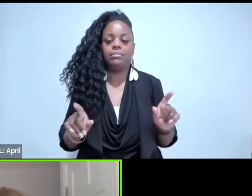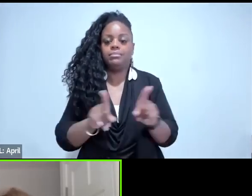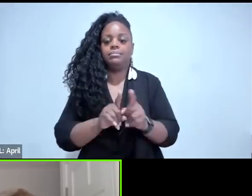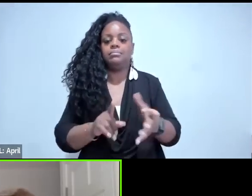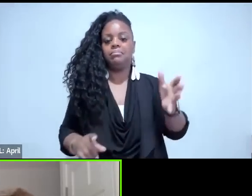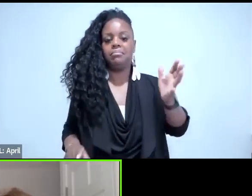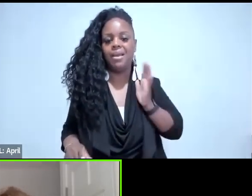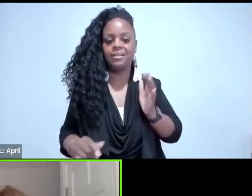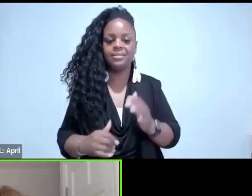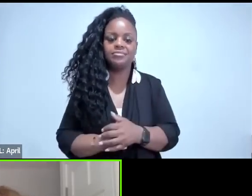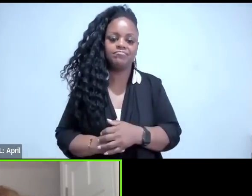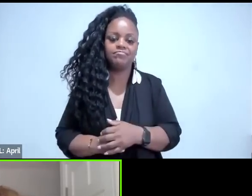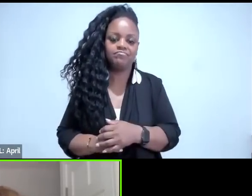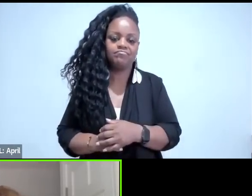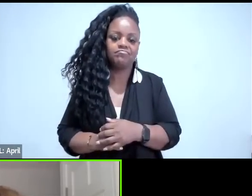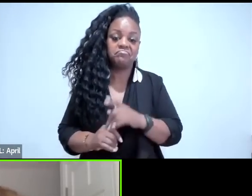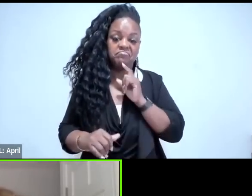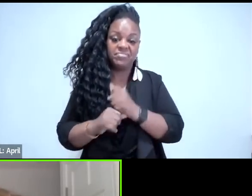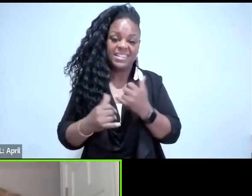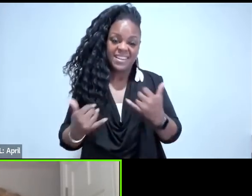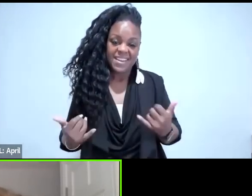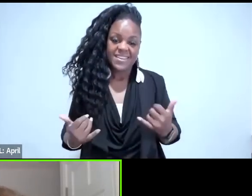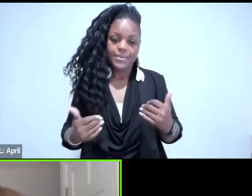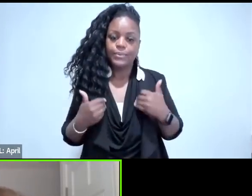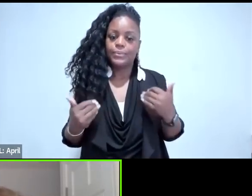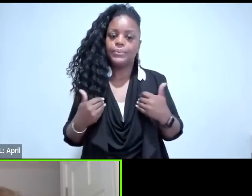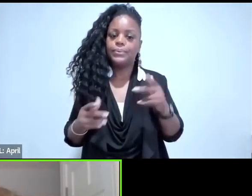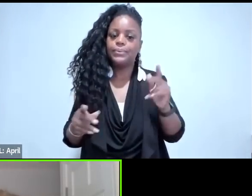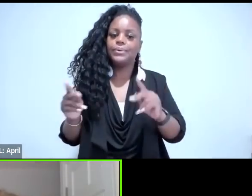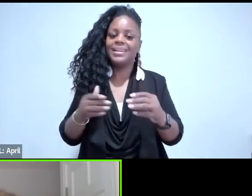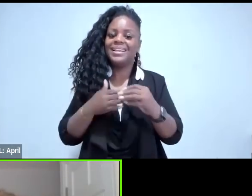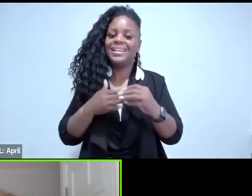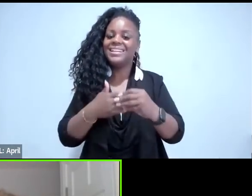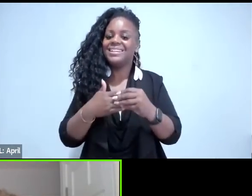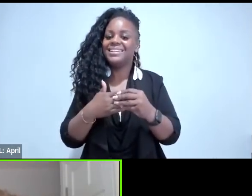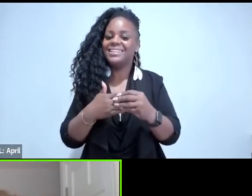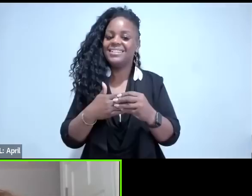way. Sarah talked about the recent hires at Delta leading the way there.